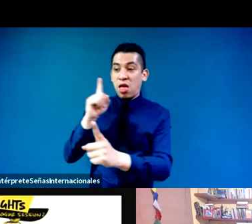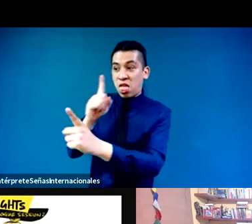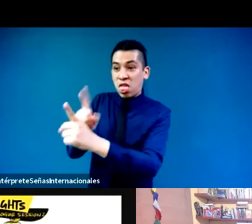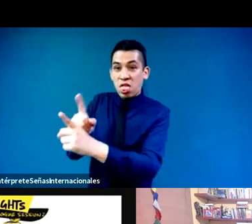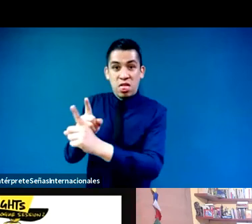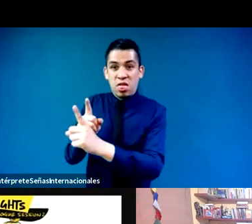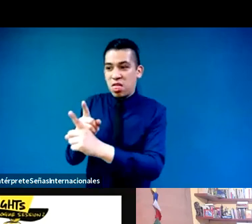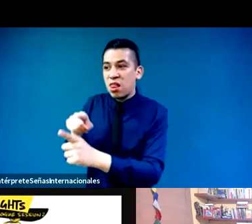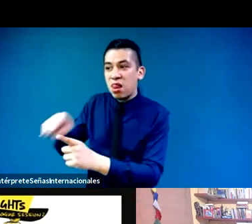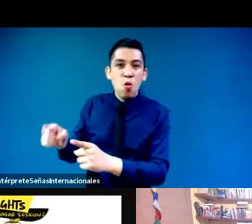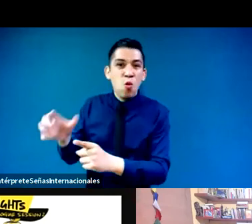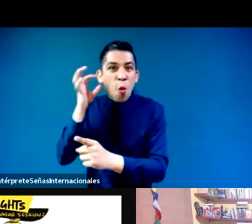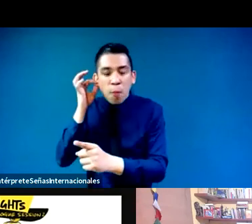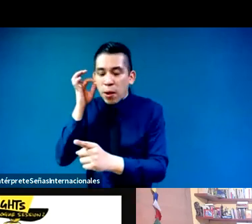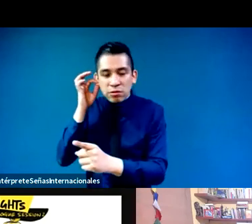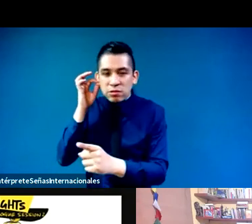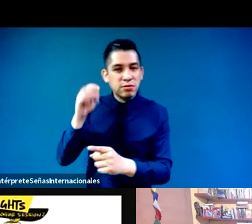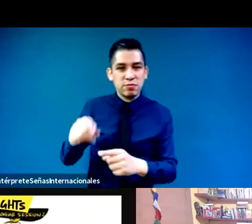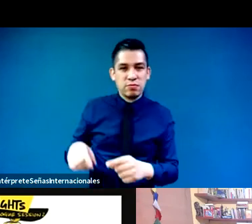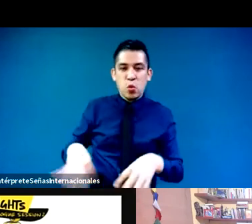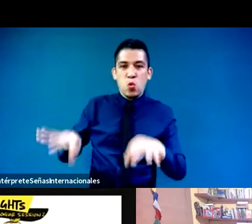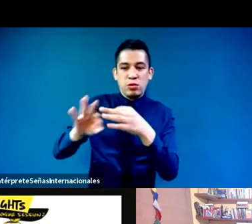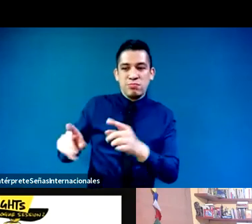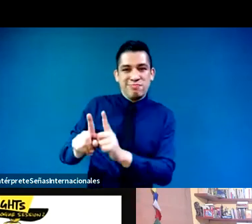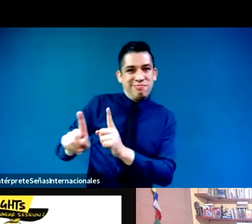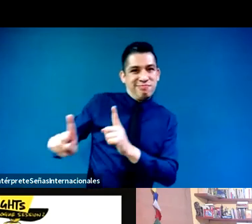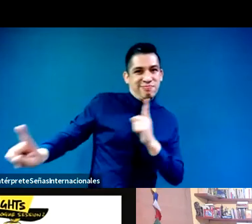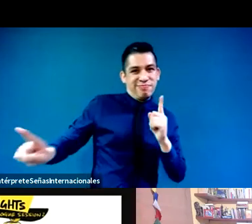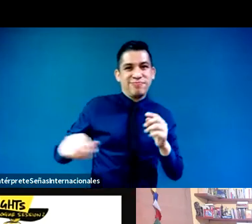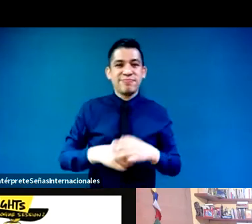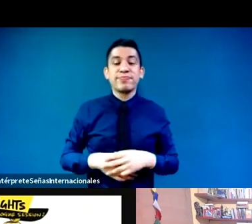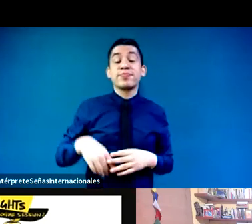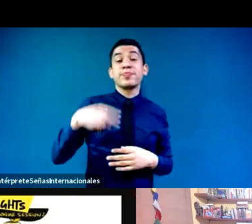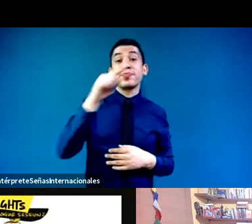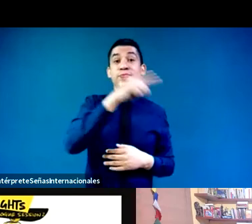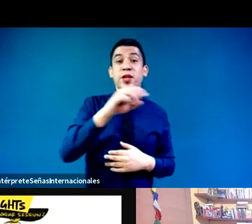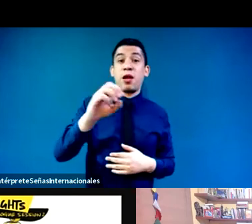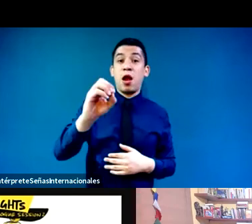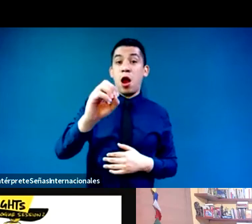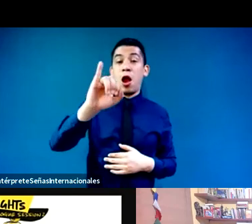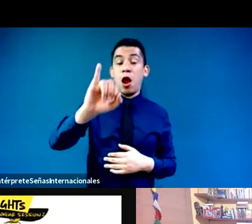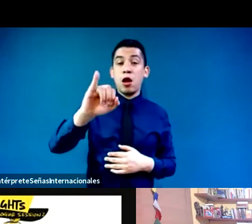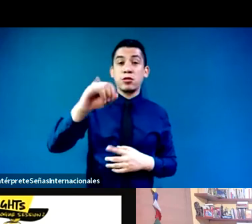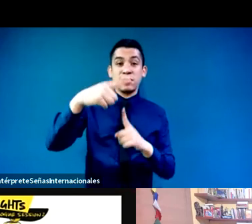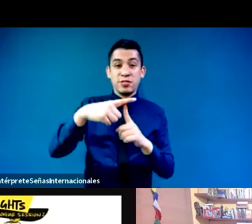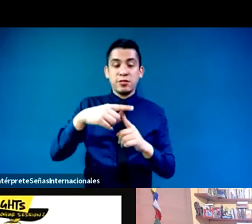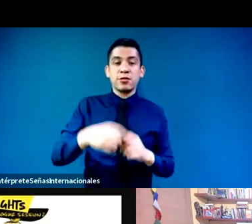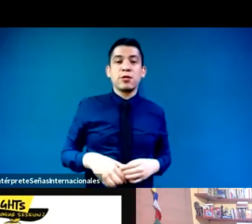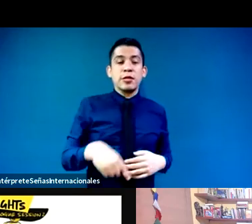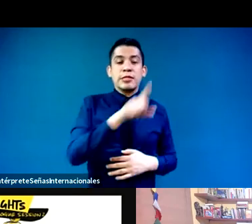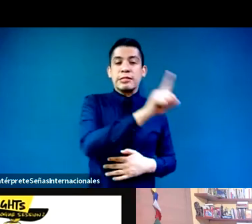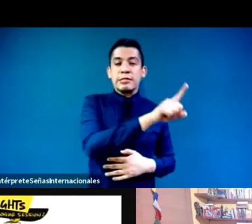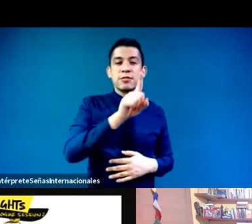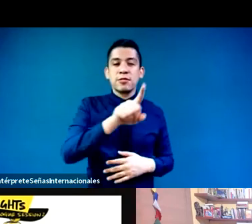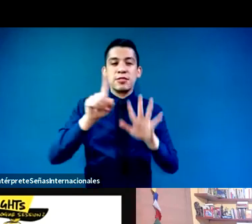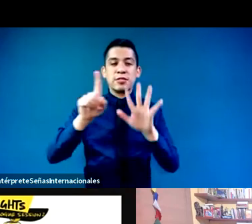is absolutely critical. In fact, our work in Southeast Asia shows that violence against women and girls has